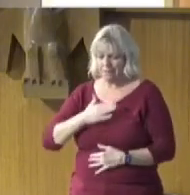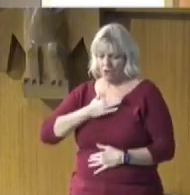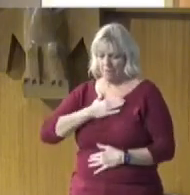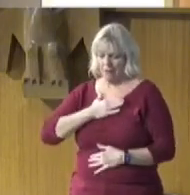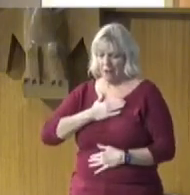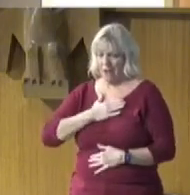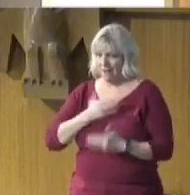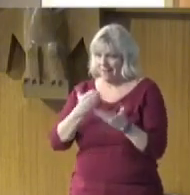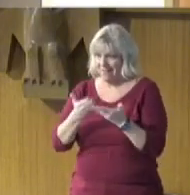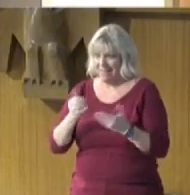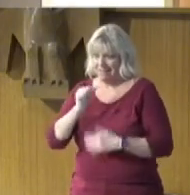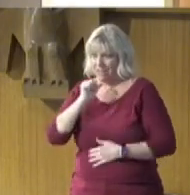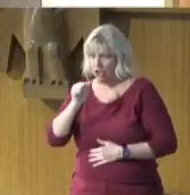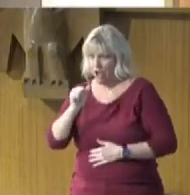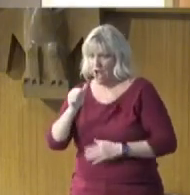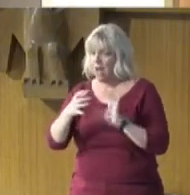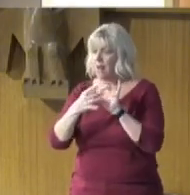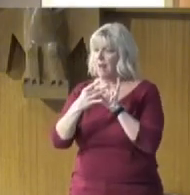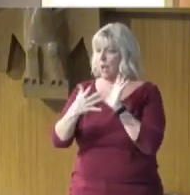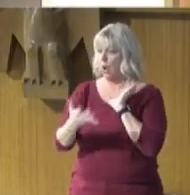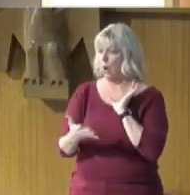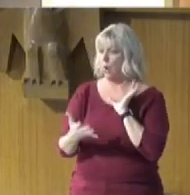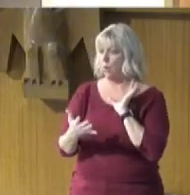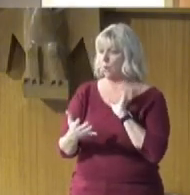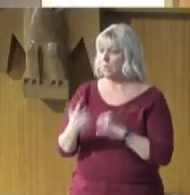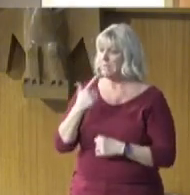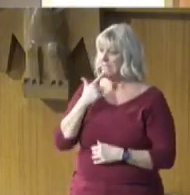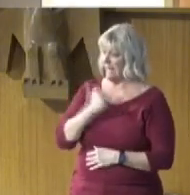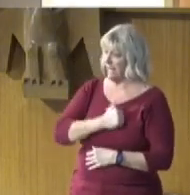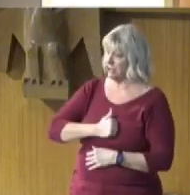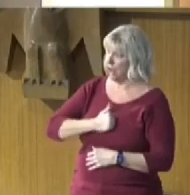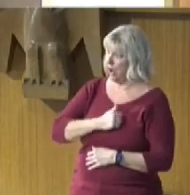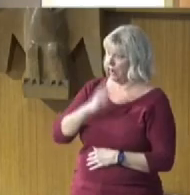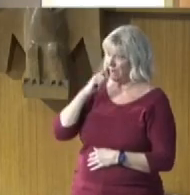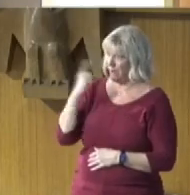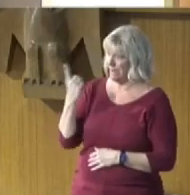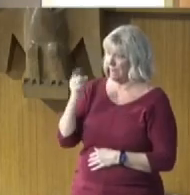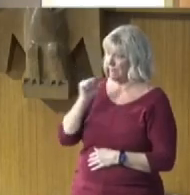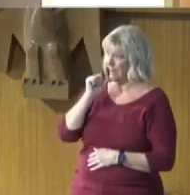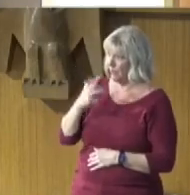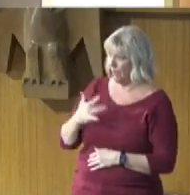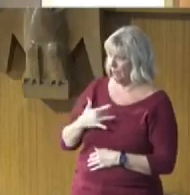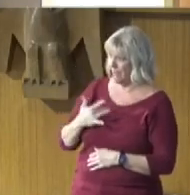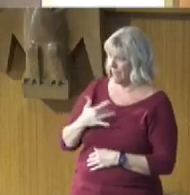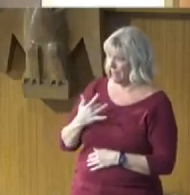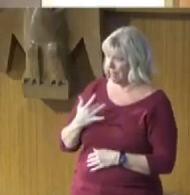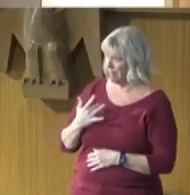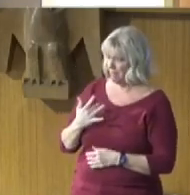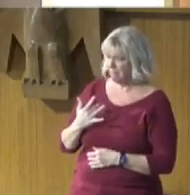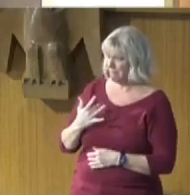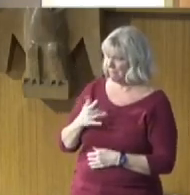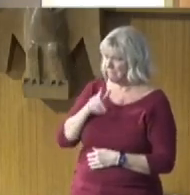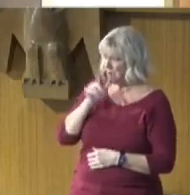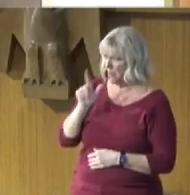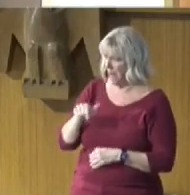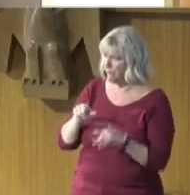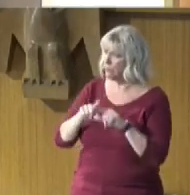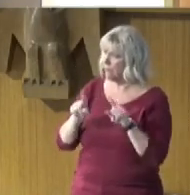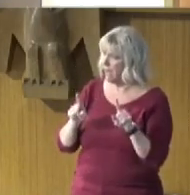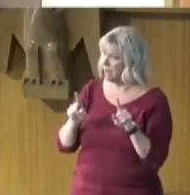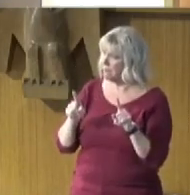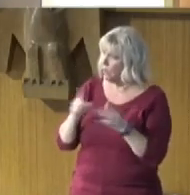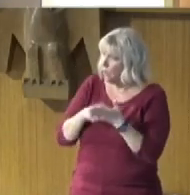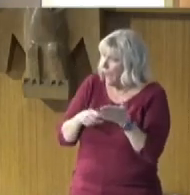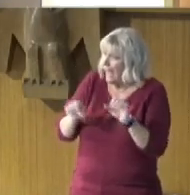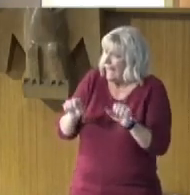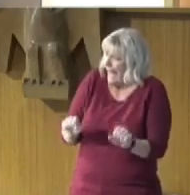that are not. Never say you're sorry for something you don't feel, but is there anything you can own? And after some soul